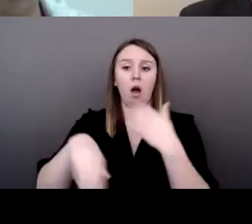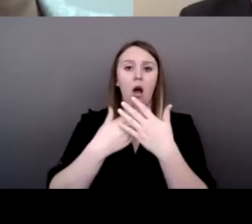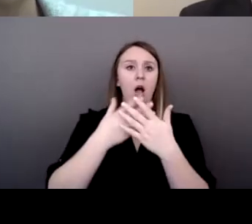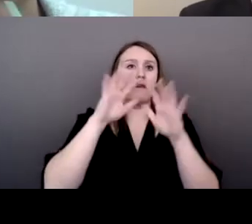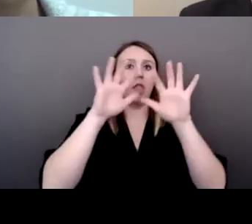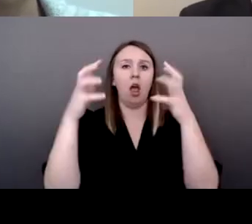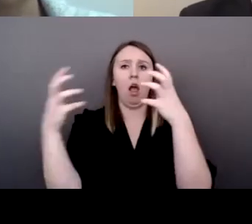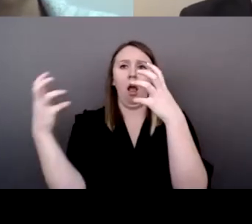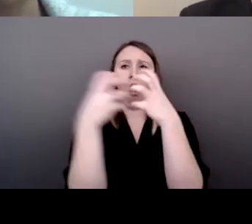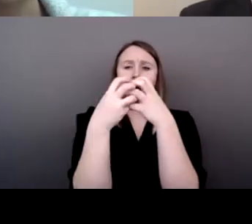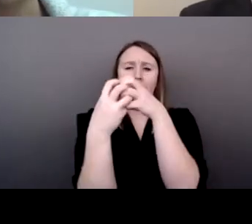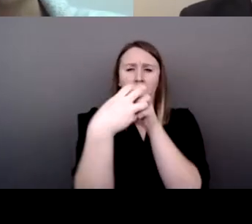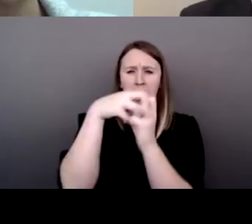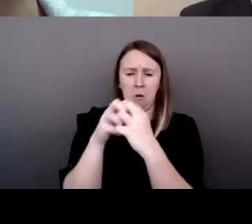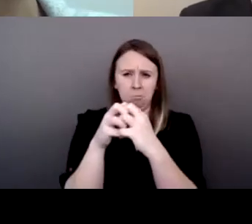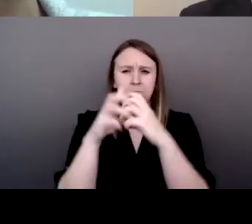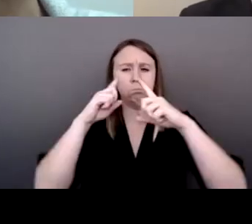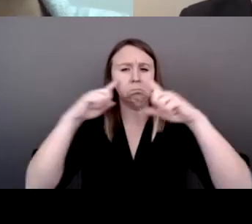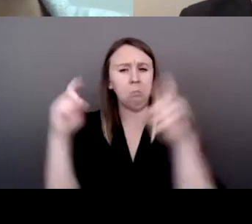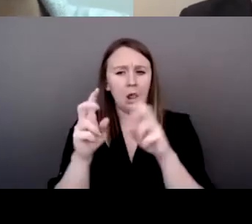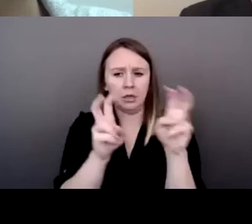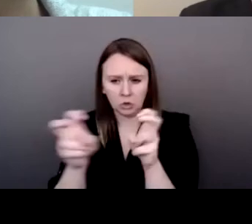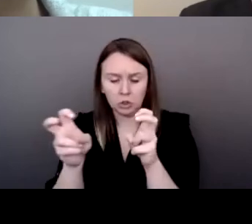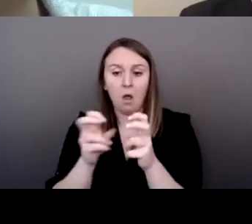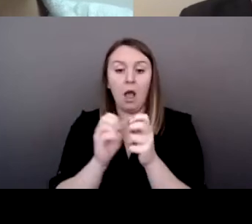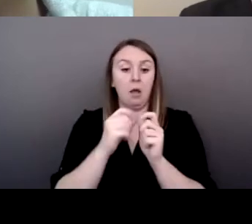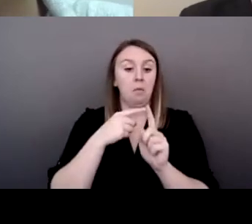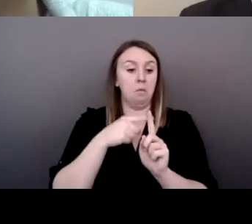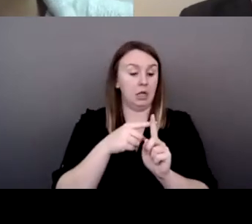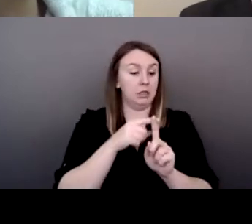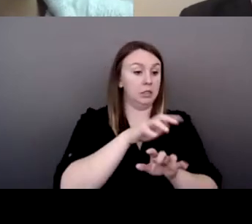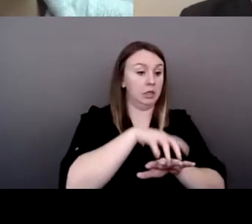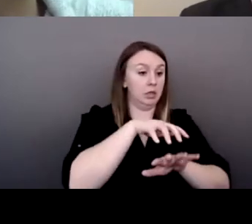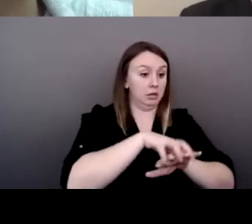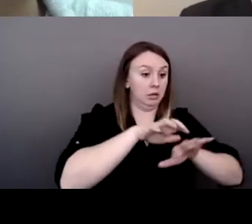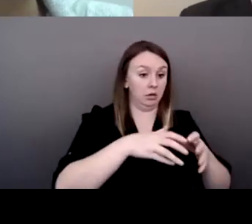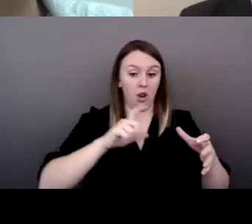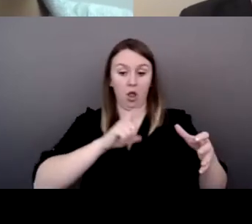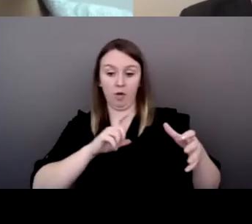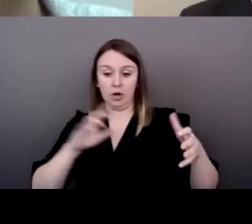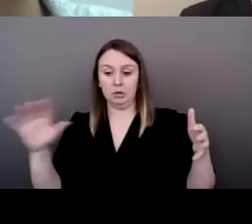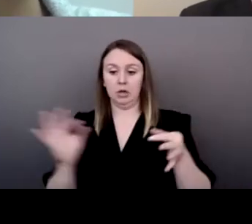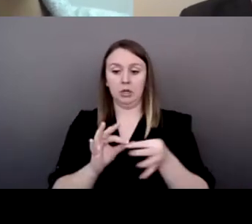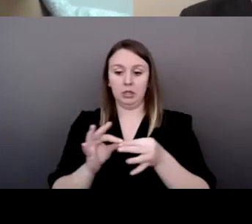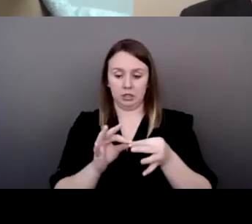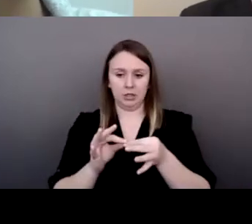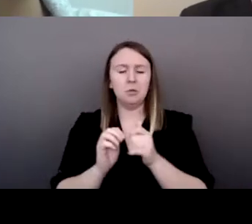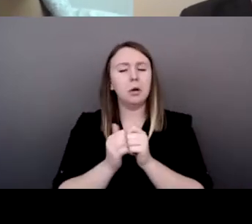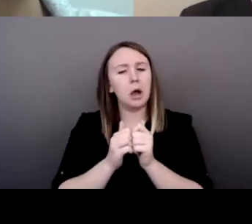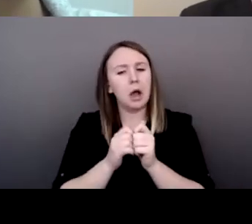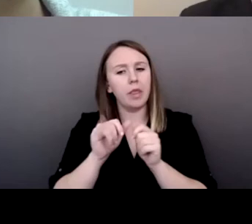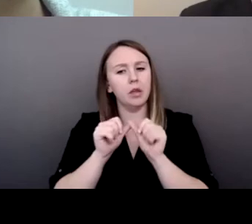with law enforcement officers so that community safety is upheld? So it's complicated and it's hard. It's very difficult. You're absolutely right. There